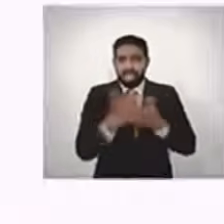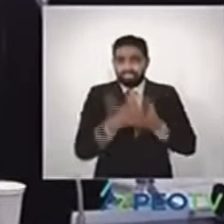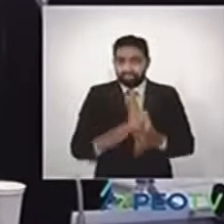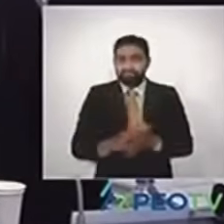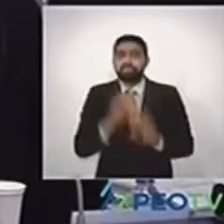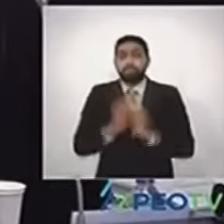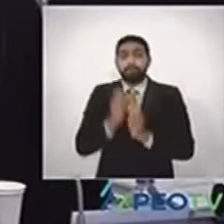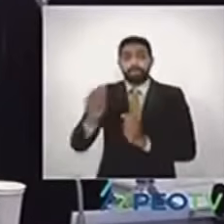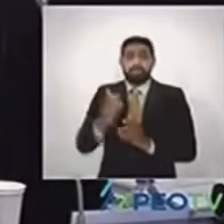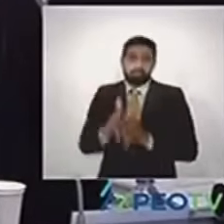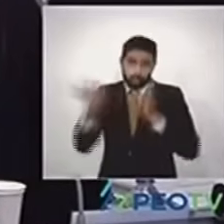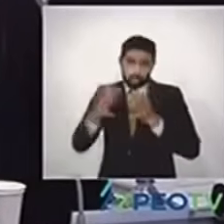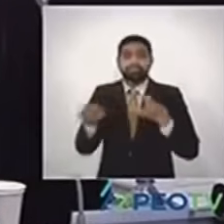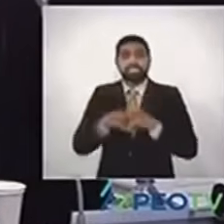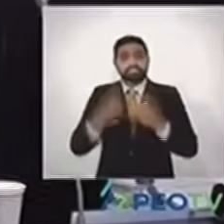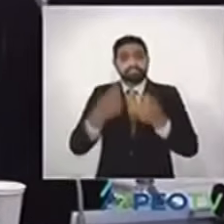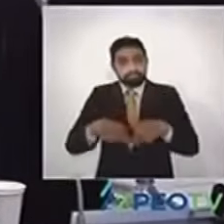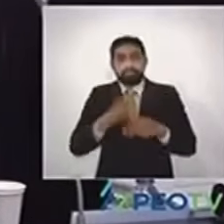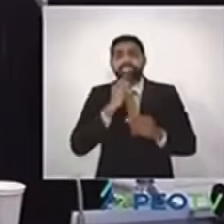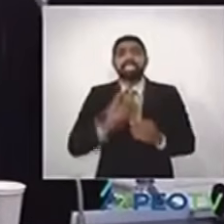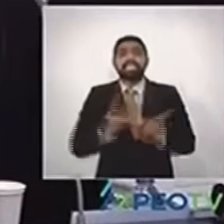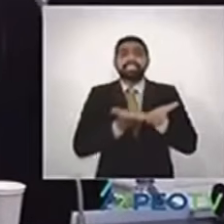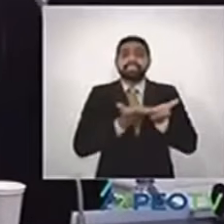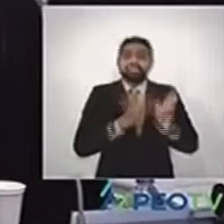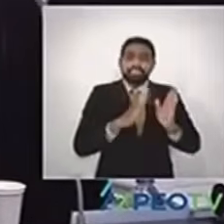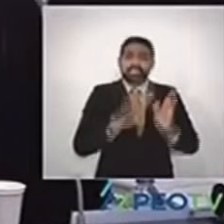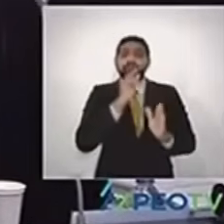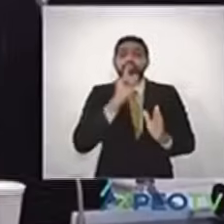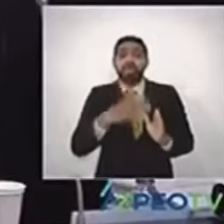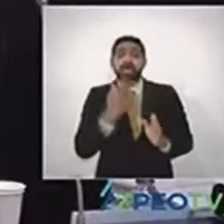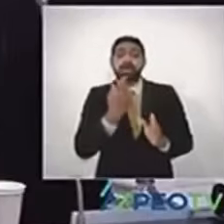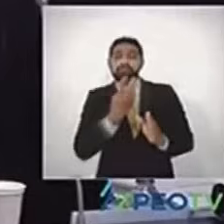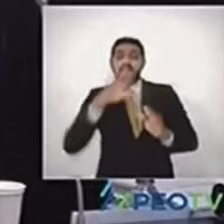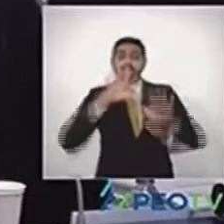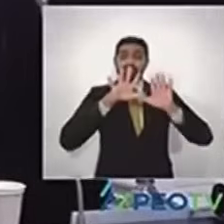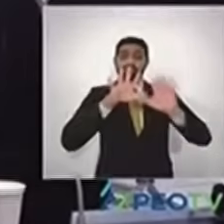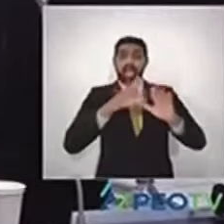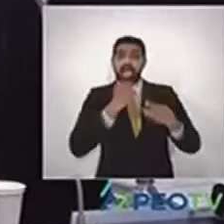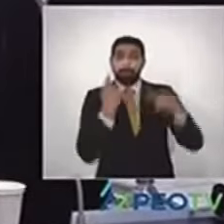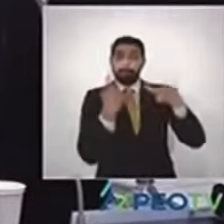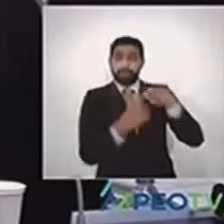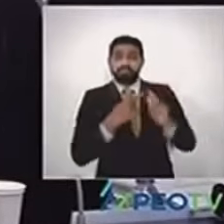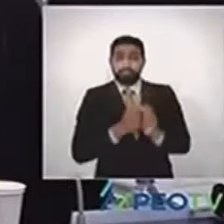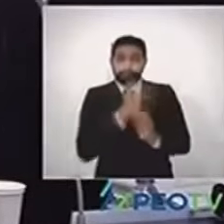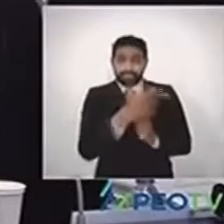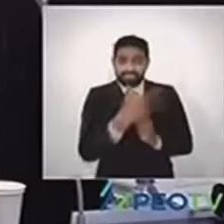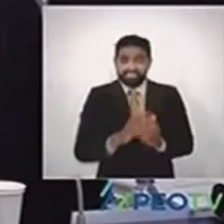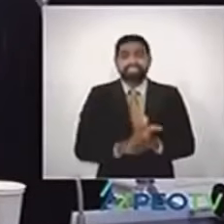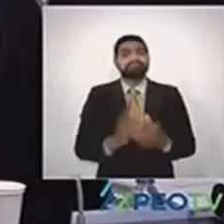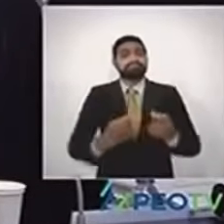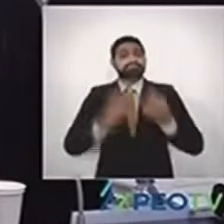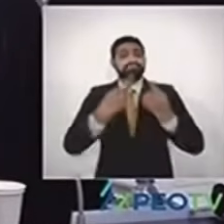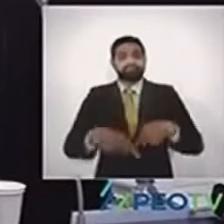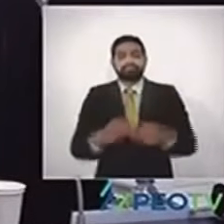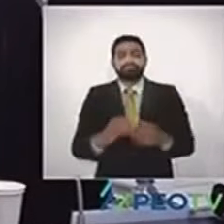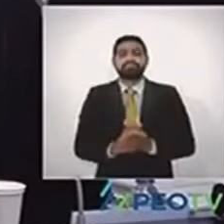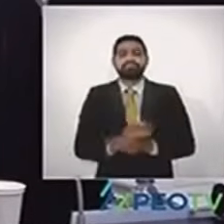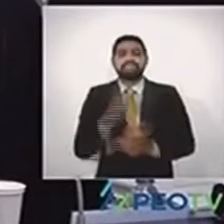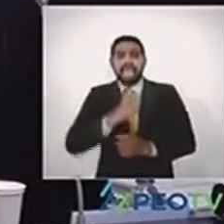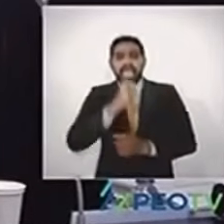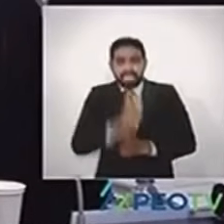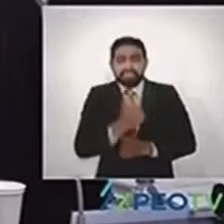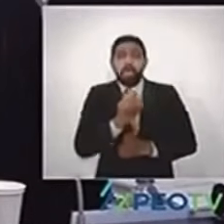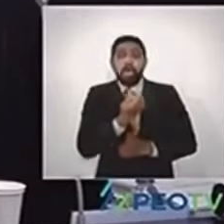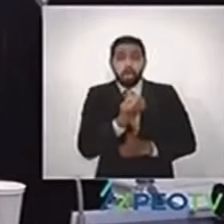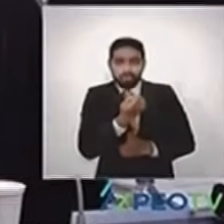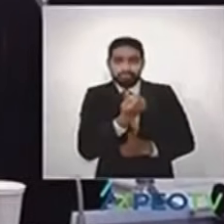more than the true estimate to construct the railroad, which the Yald Devi runs on. 20 times more than the actual cost was spent to construct the road